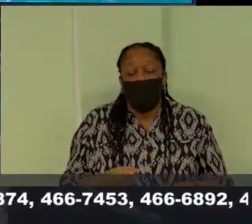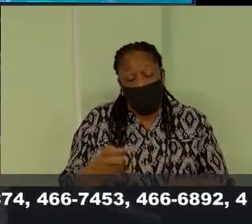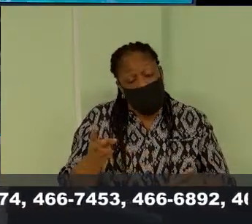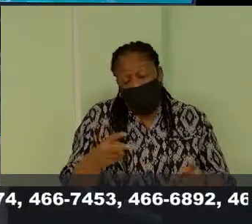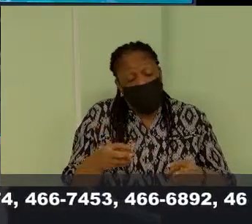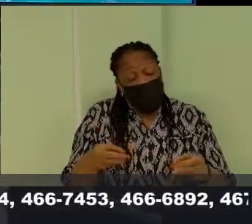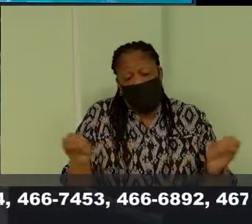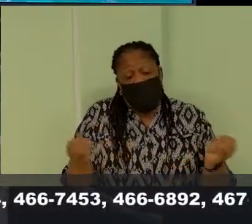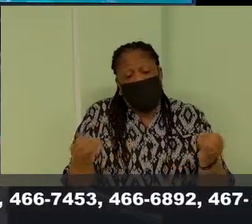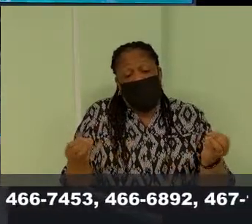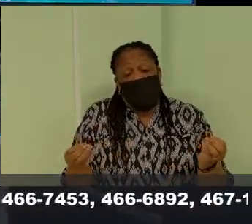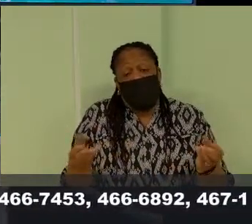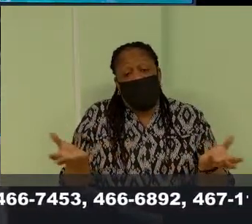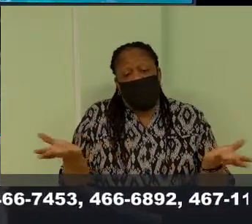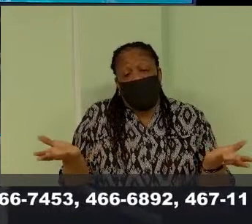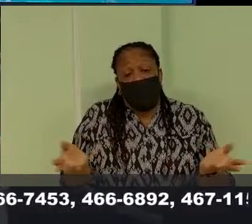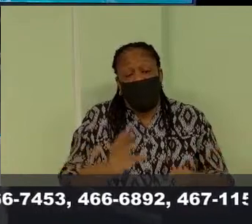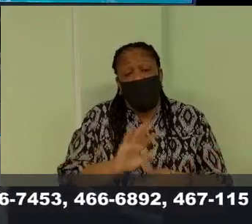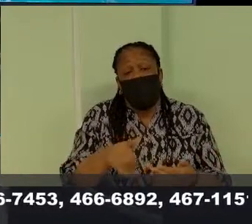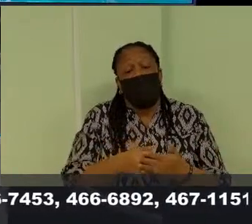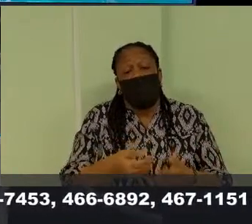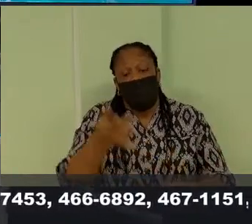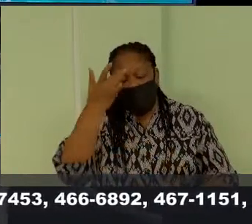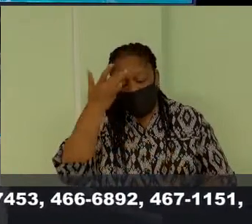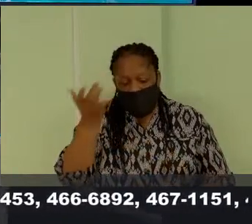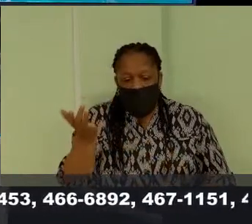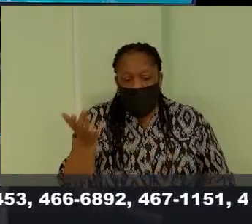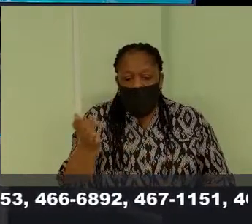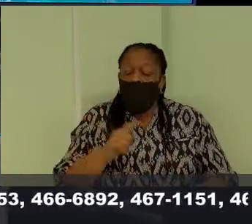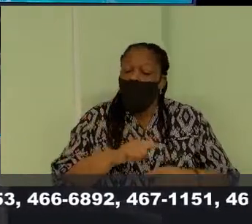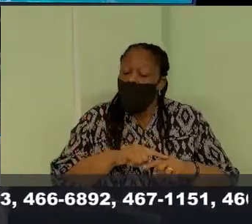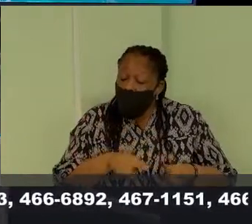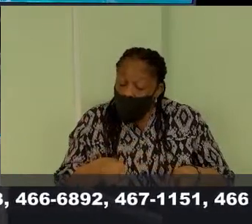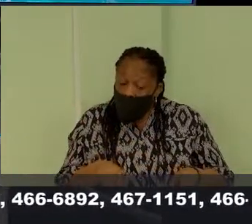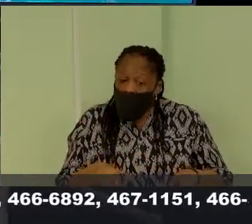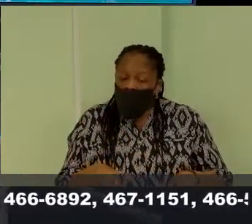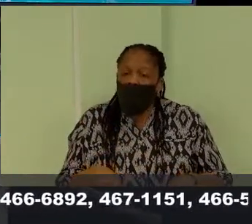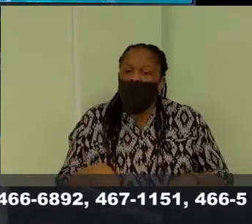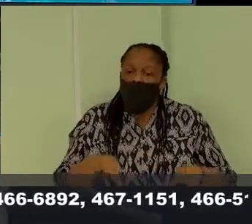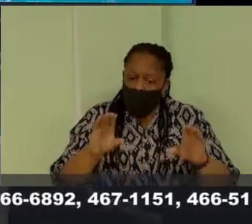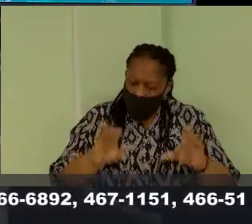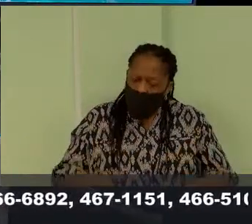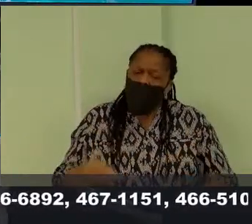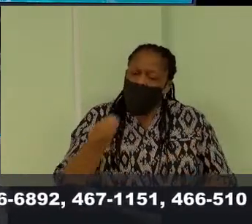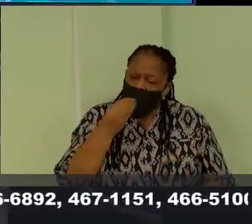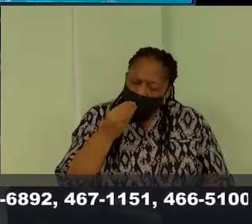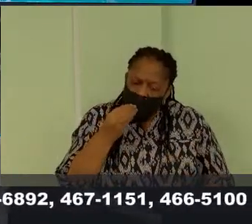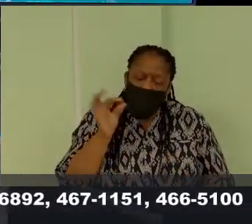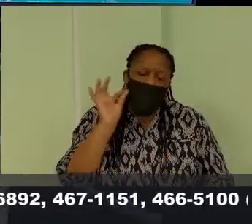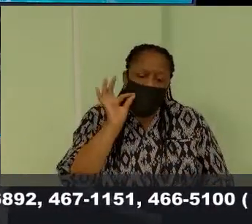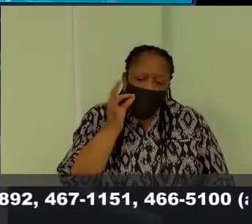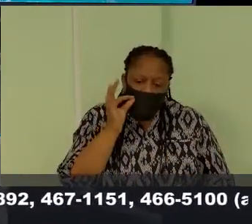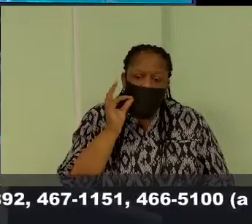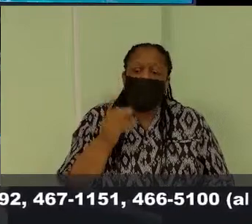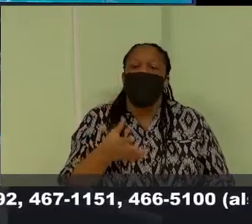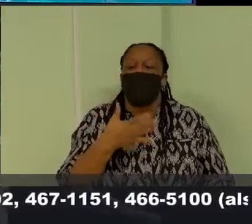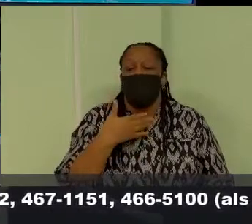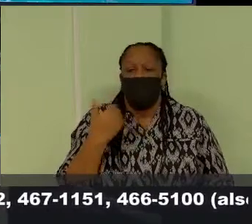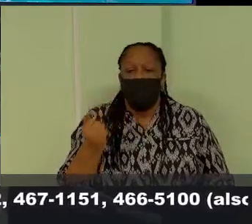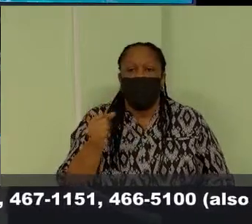etc. But in times of stress, you may need additional, and so that's why it can be given intravenously. Thank you.